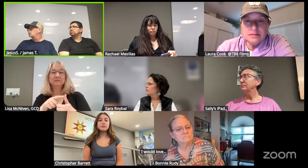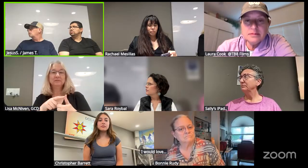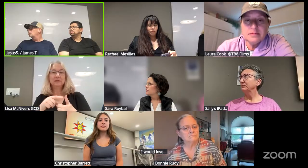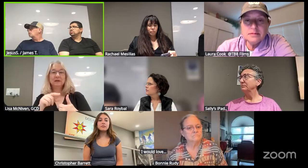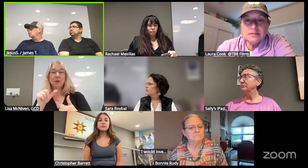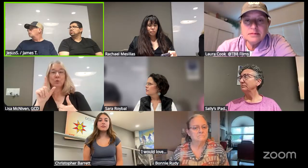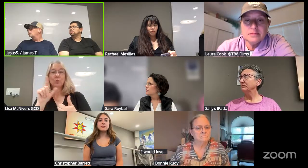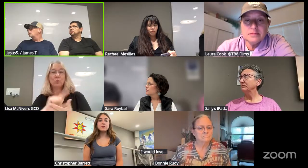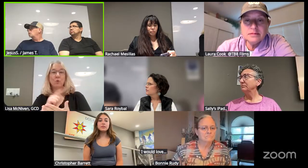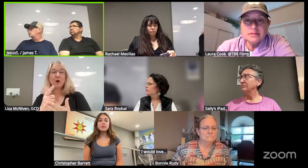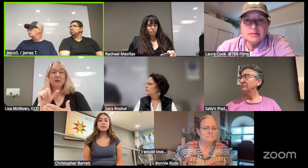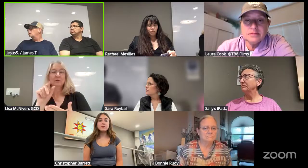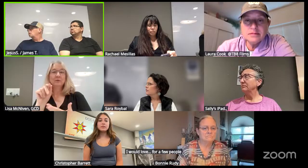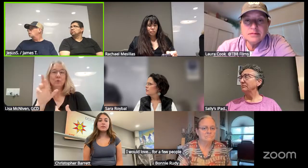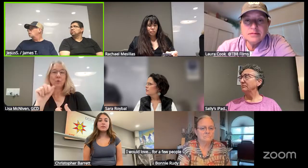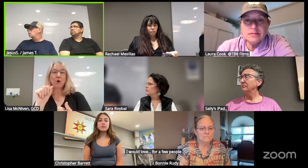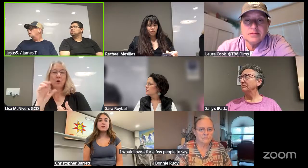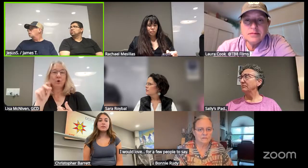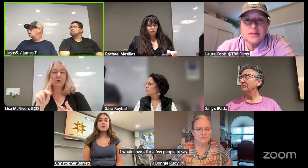for a few people to stay.